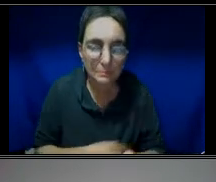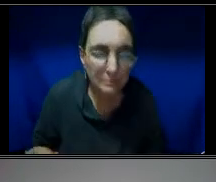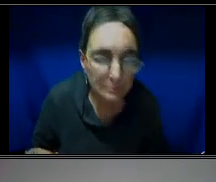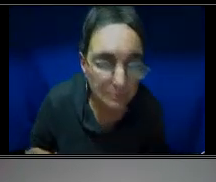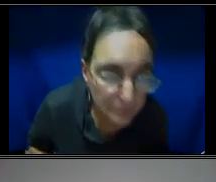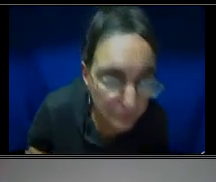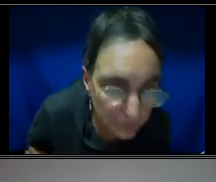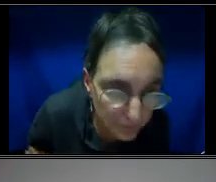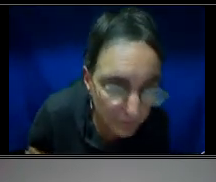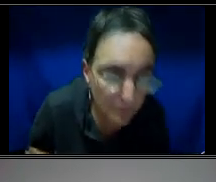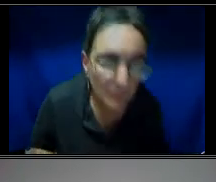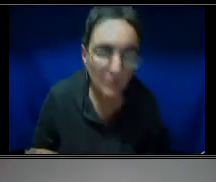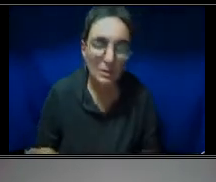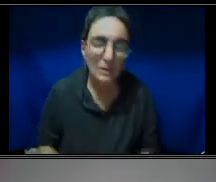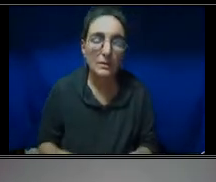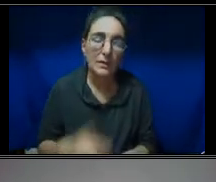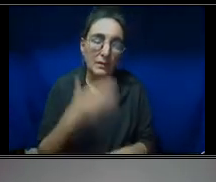Thank you so much, Amar.